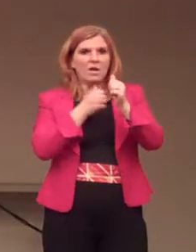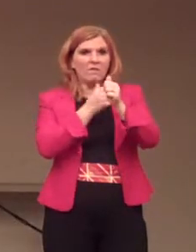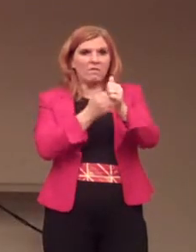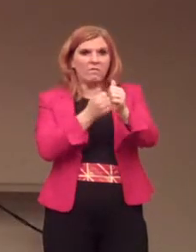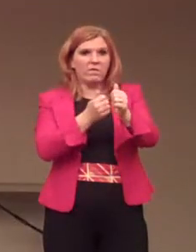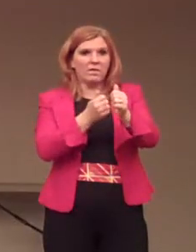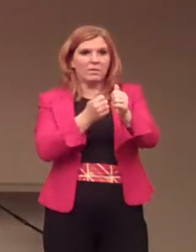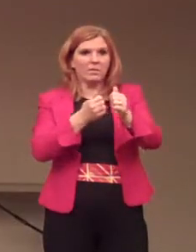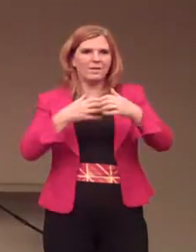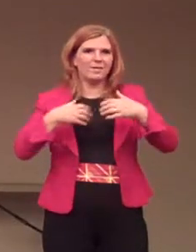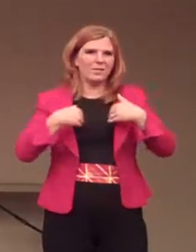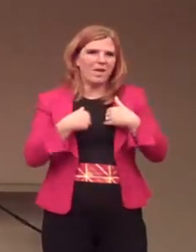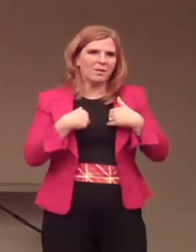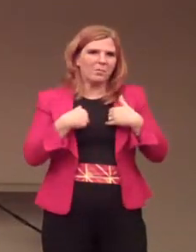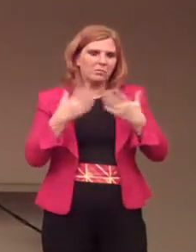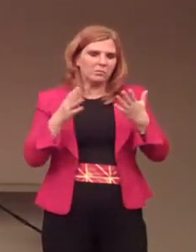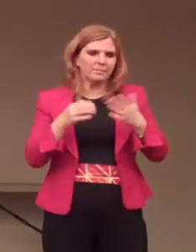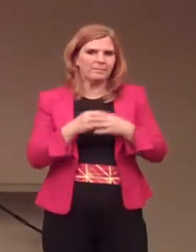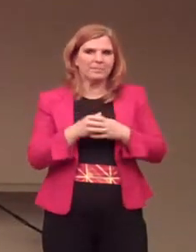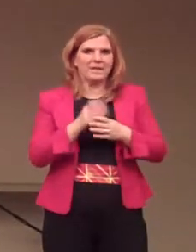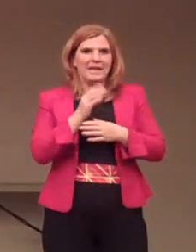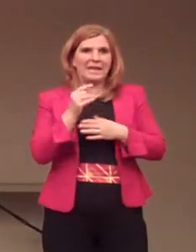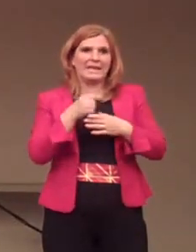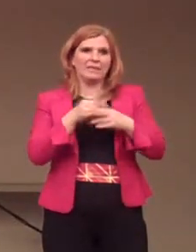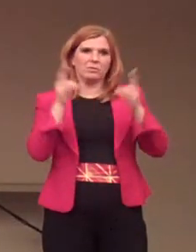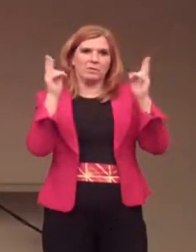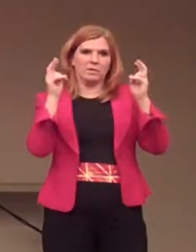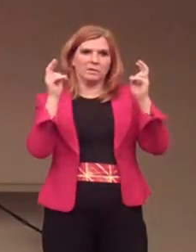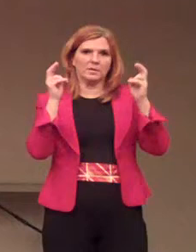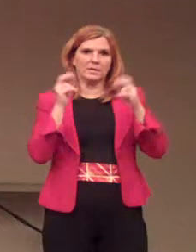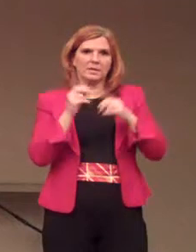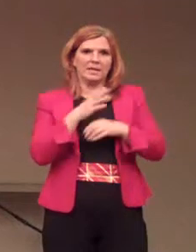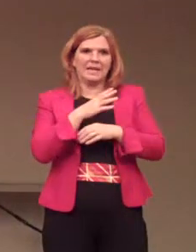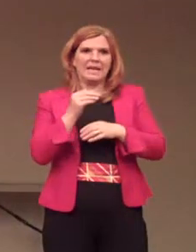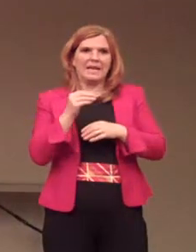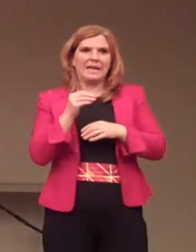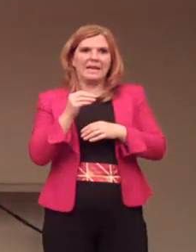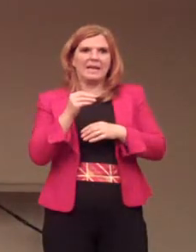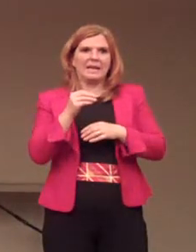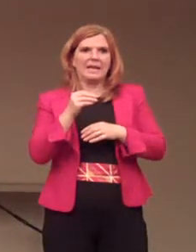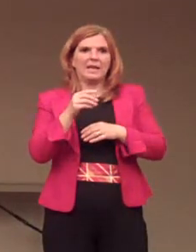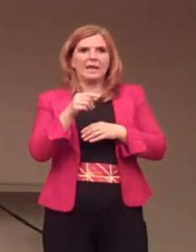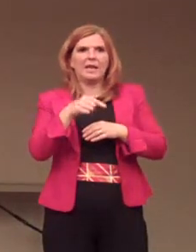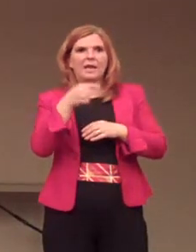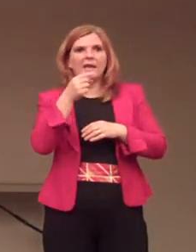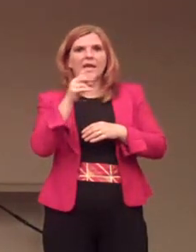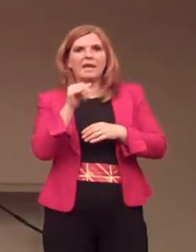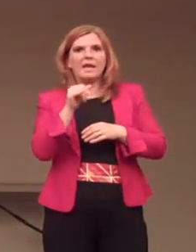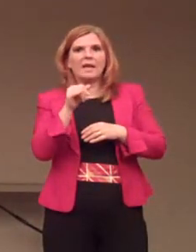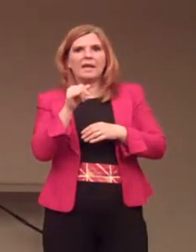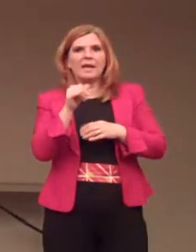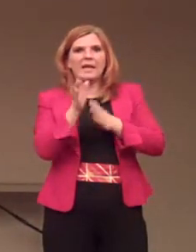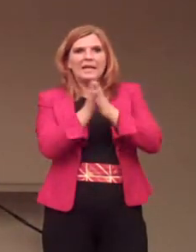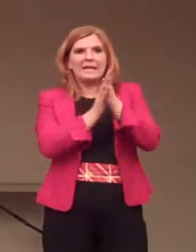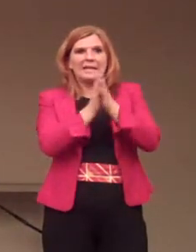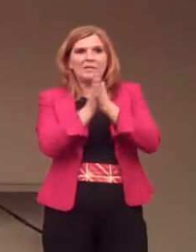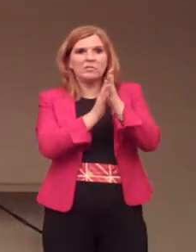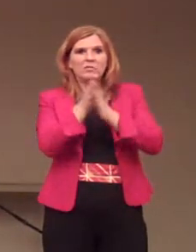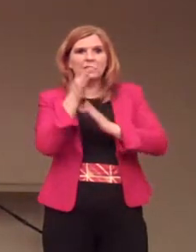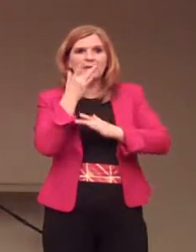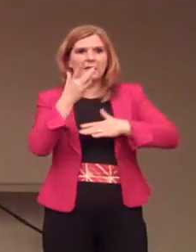followed by their animals and so on. And here's the phrase, and gay blades, eager to